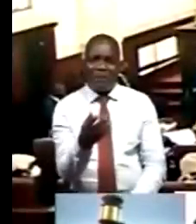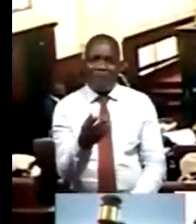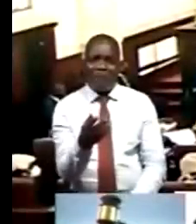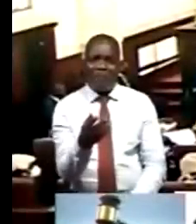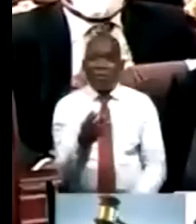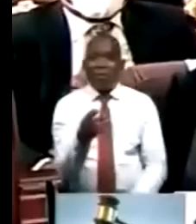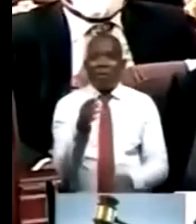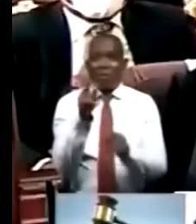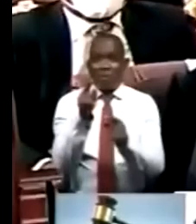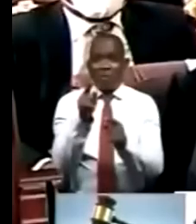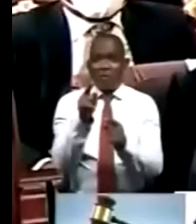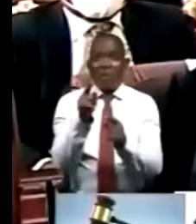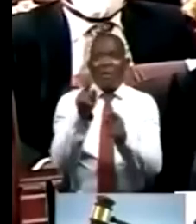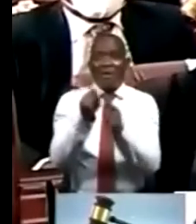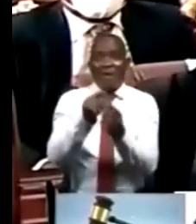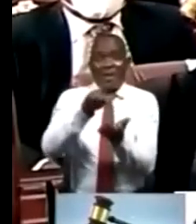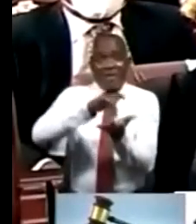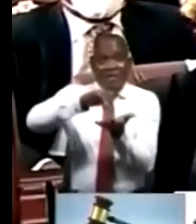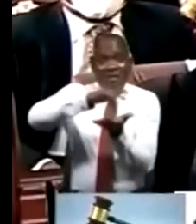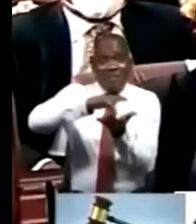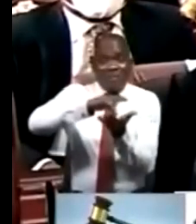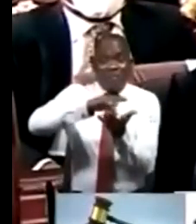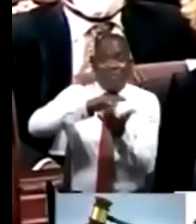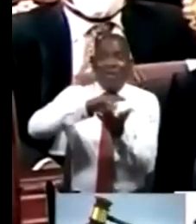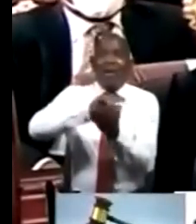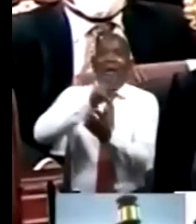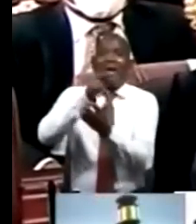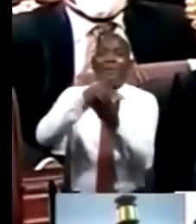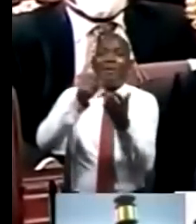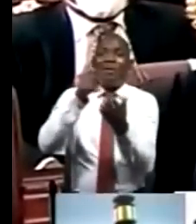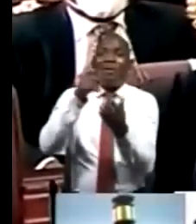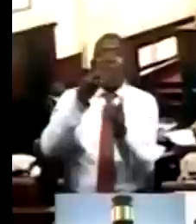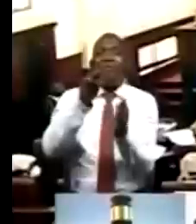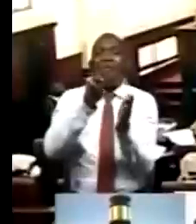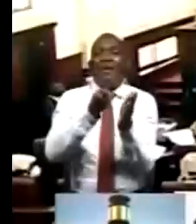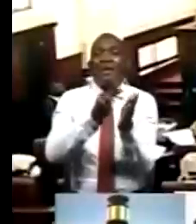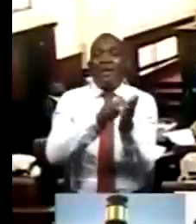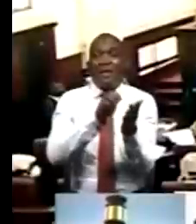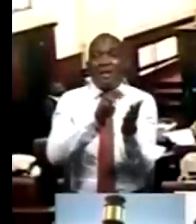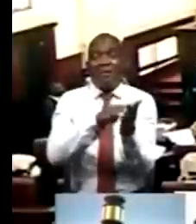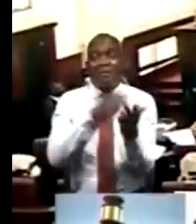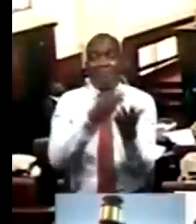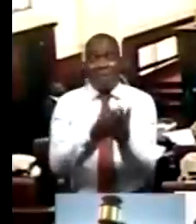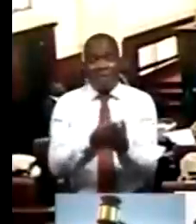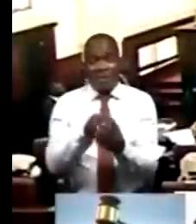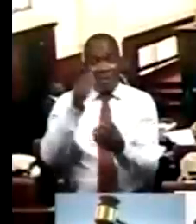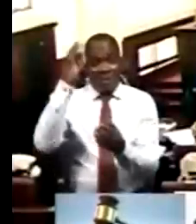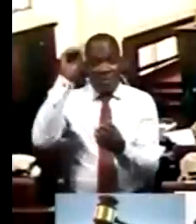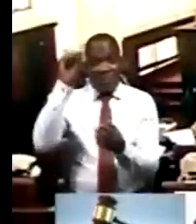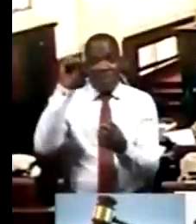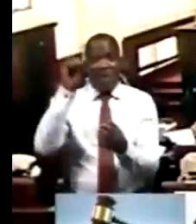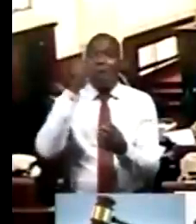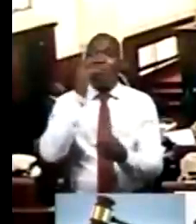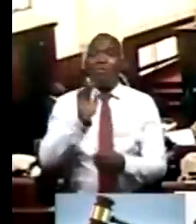My lord, it's tendered as part of the evidence in chief. Yes. And so he was sworn in and his witness statement was adopted on